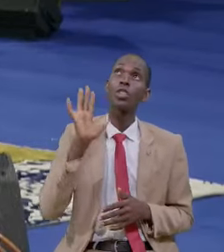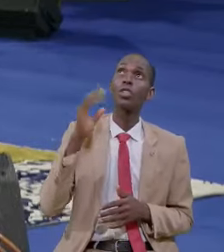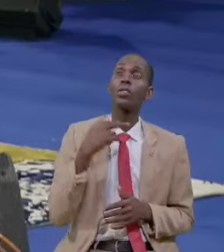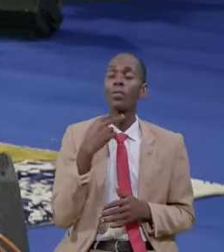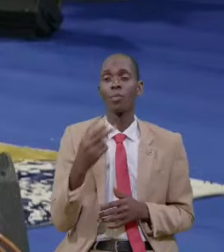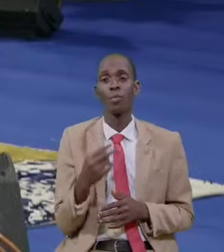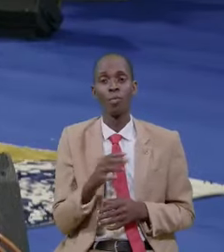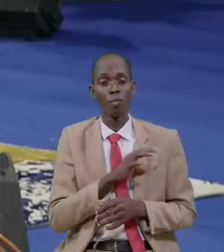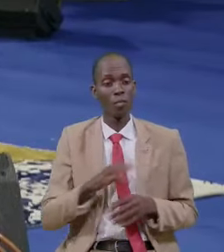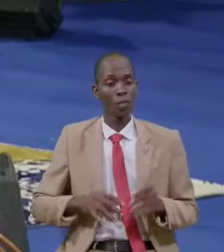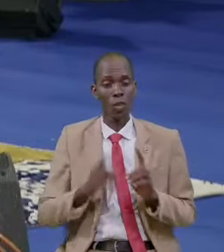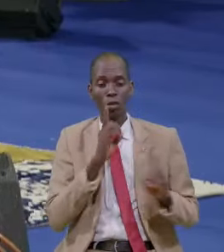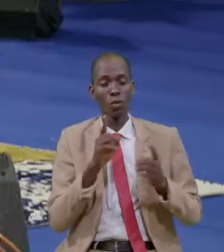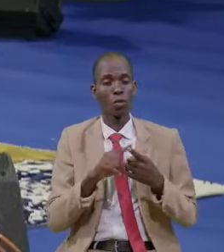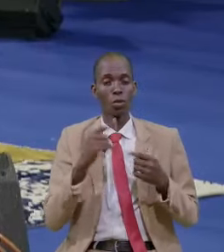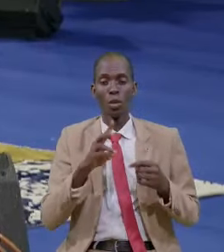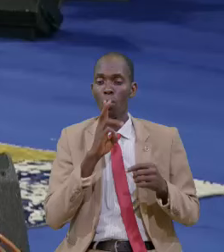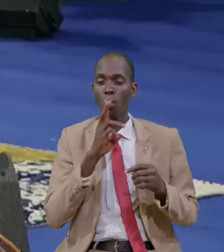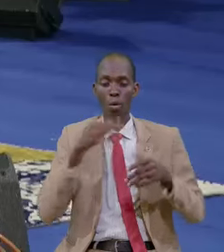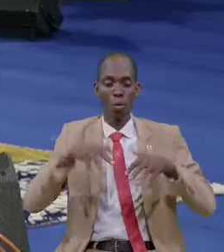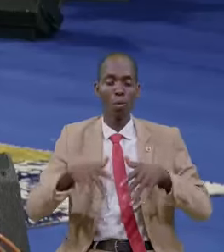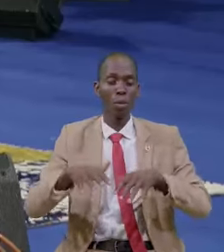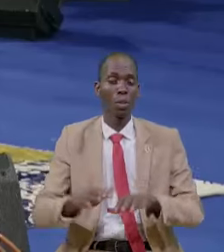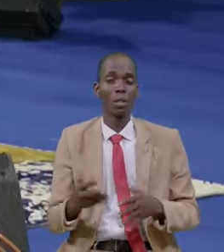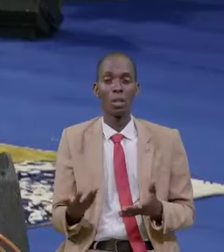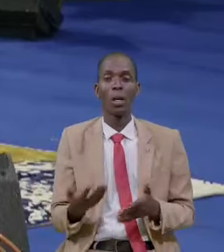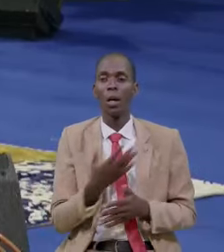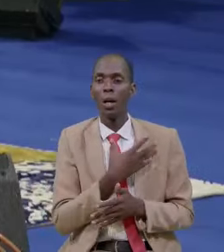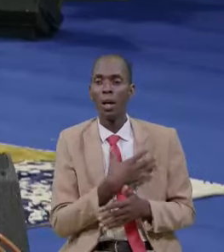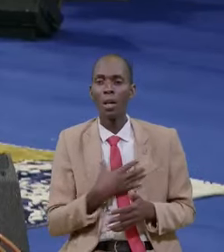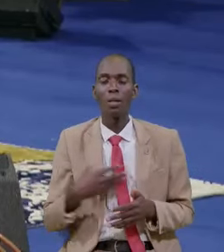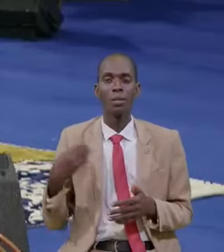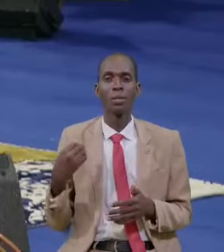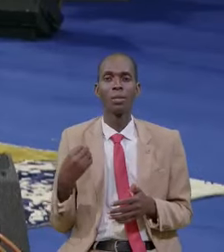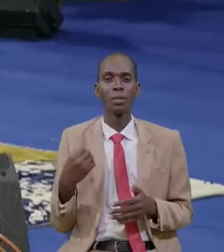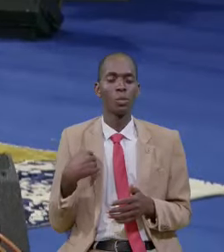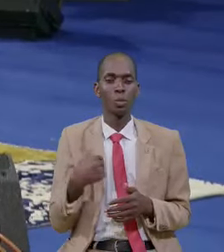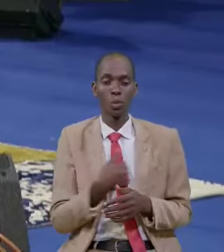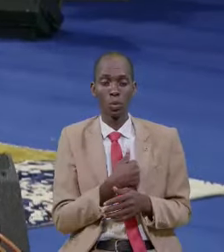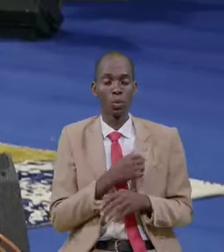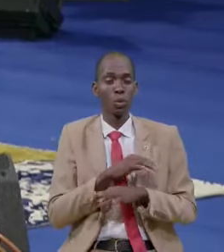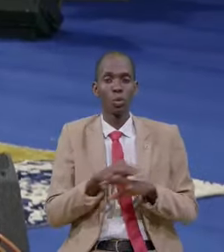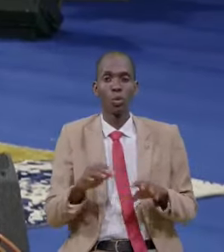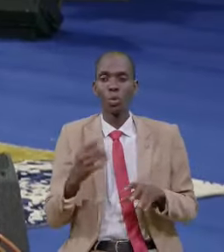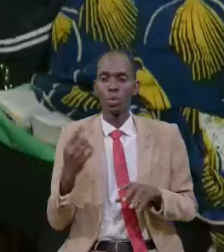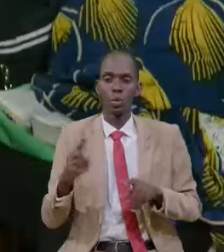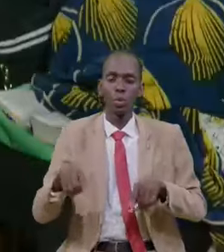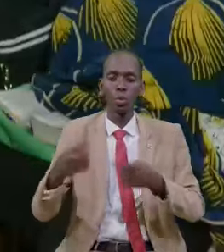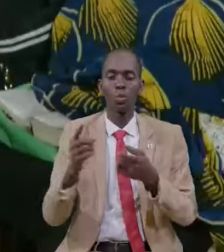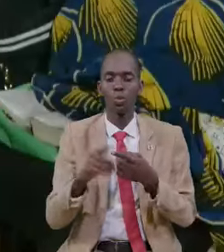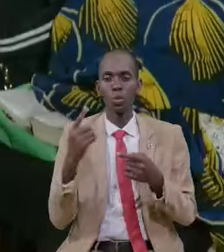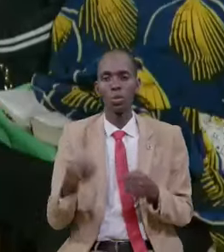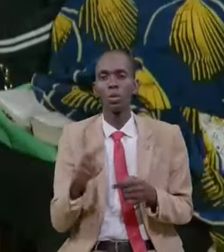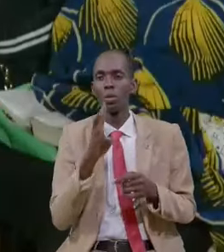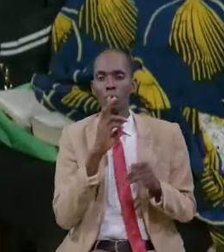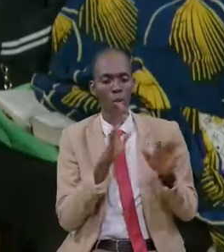He speaks to the stormy sea. Now, we don't go and speak to the river. We don't go